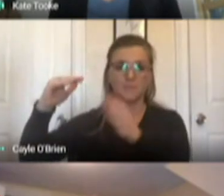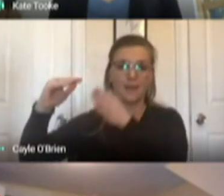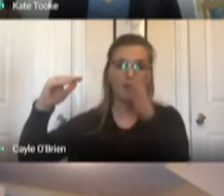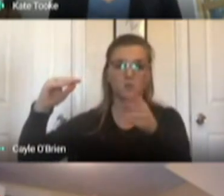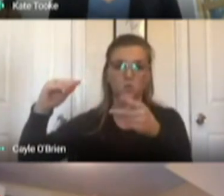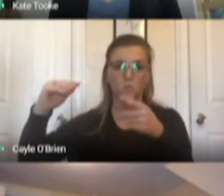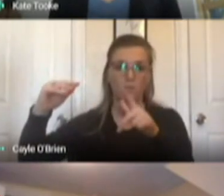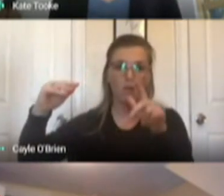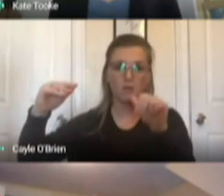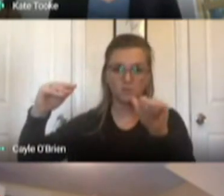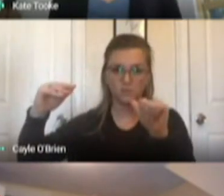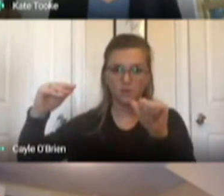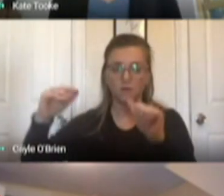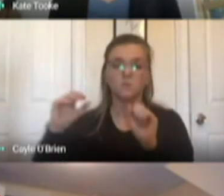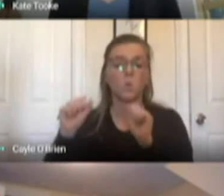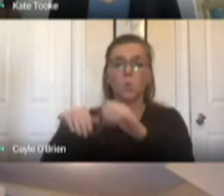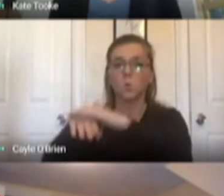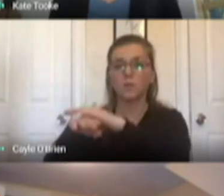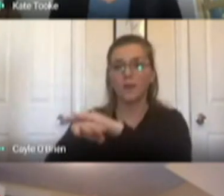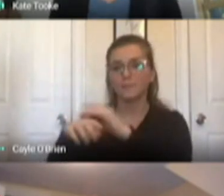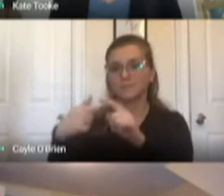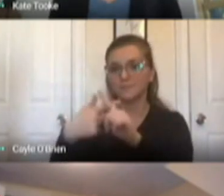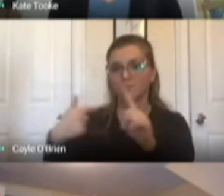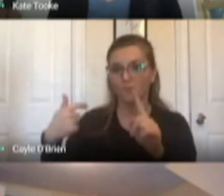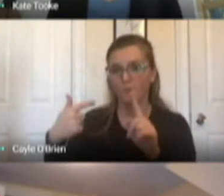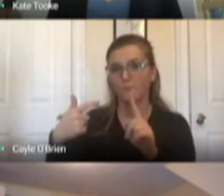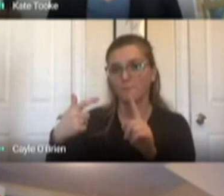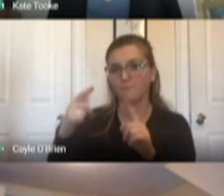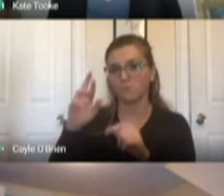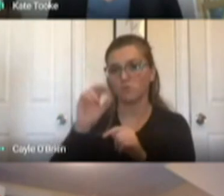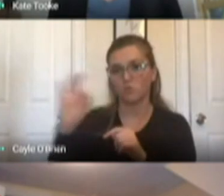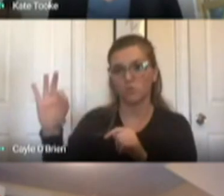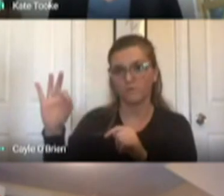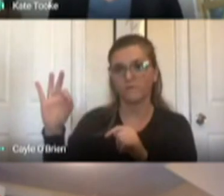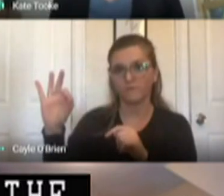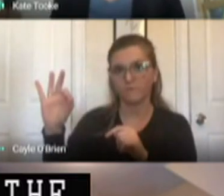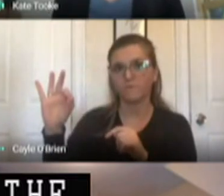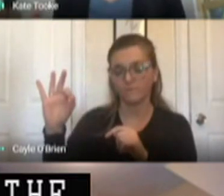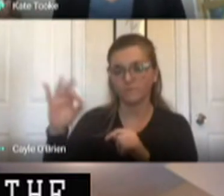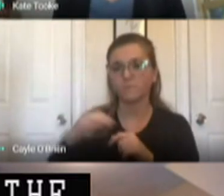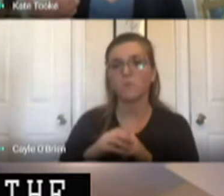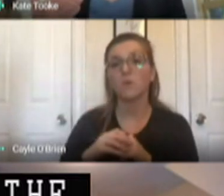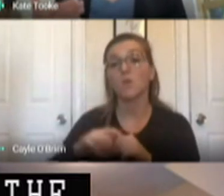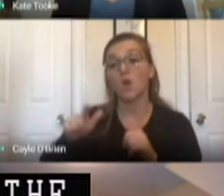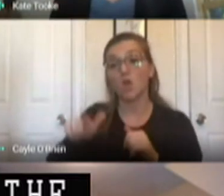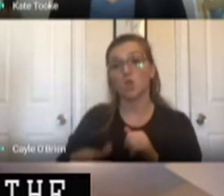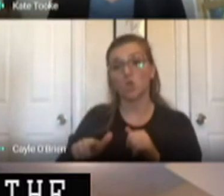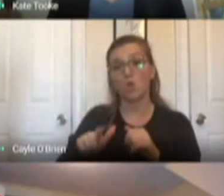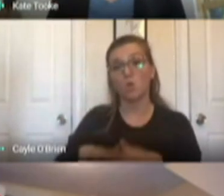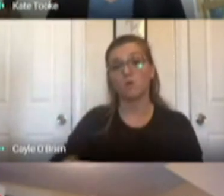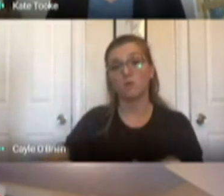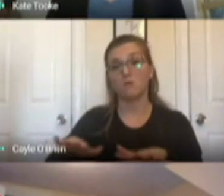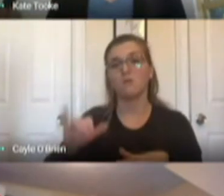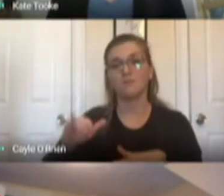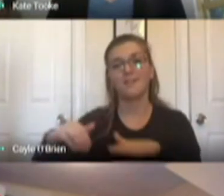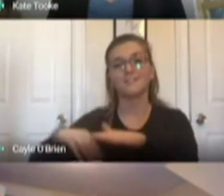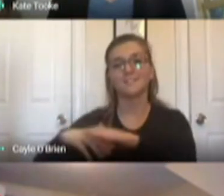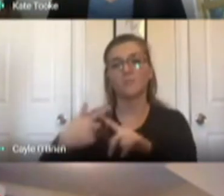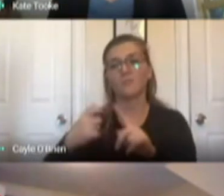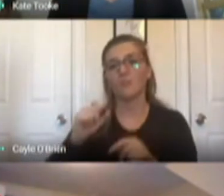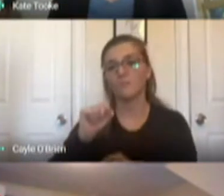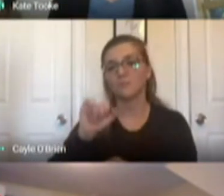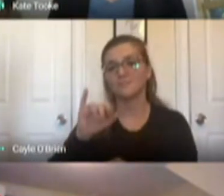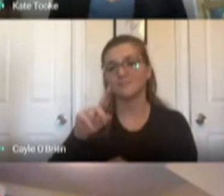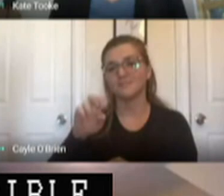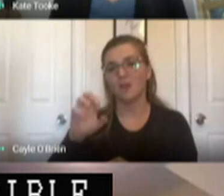be accessible from this main GSA terrace on the roof. And then the lower level is accessible from the sidewalk. And that